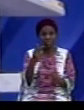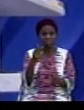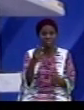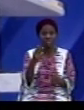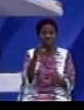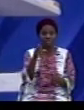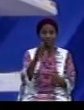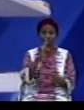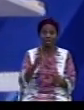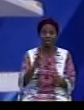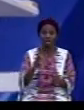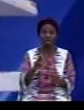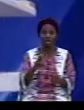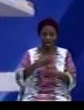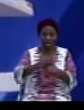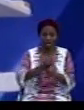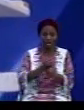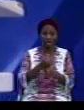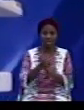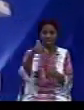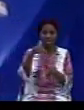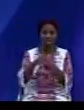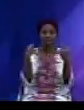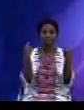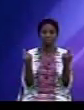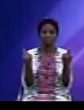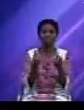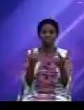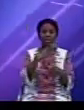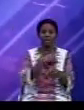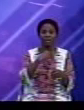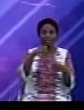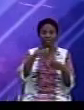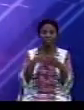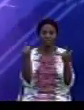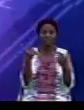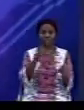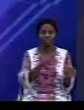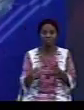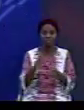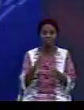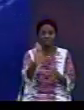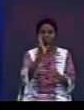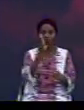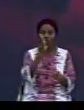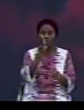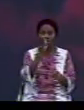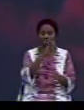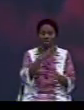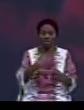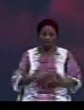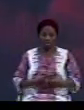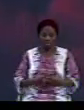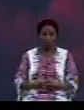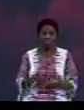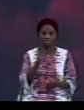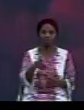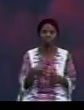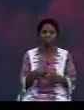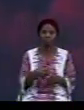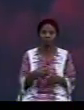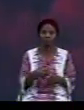iniquity, and in sin did your mother conceive you. That's why we're told in Romans chapter 7,